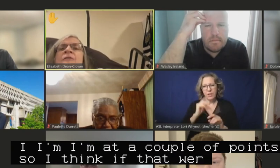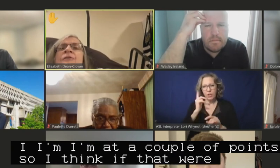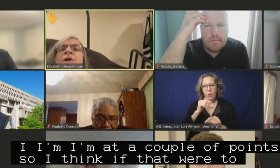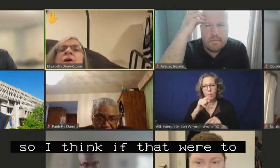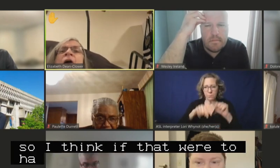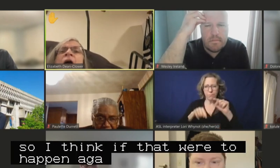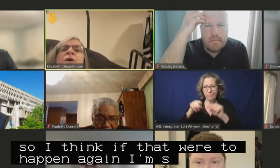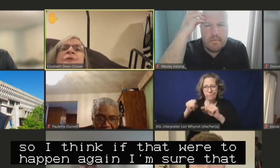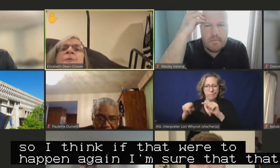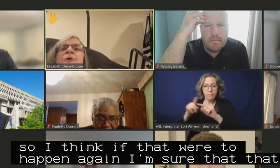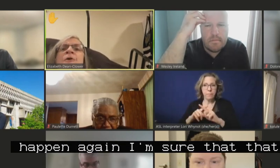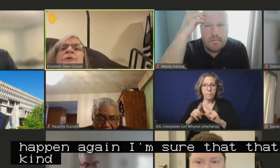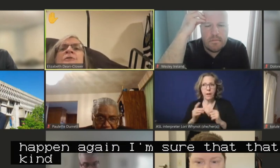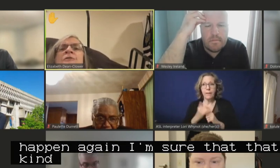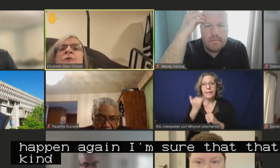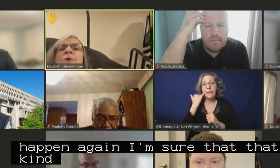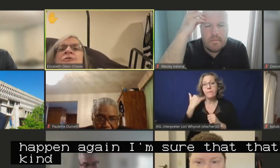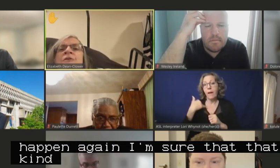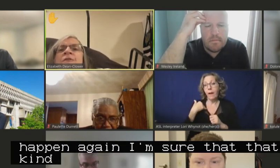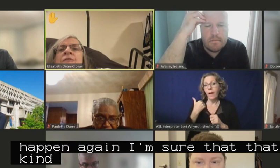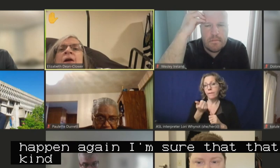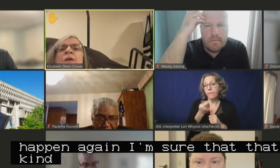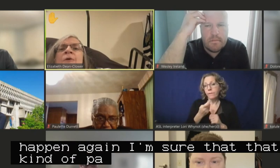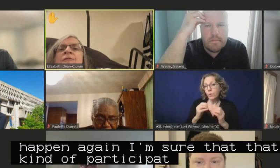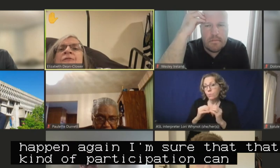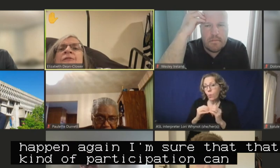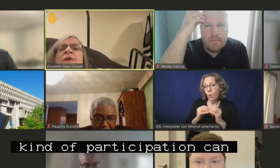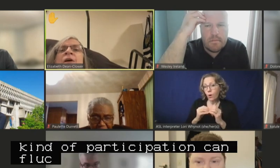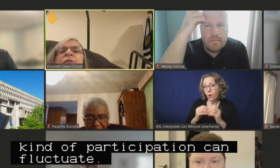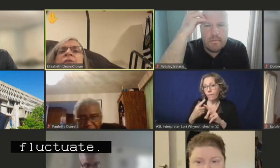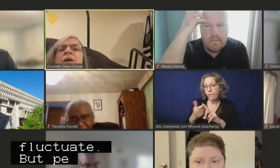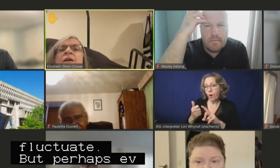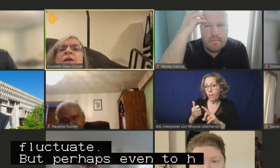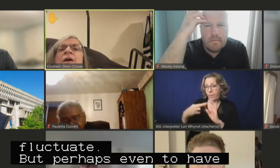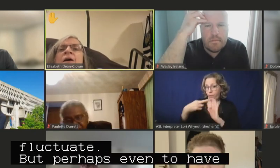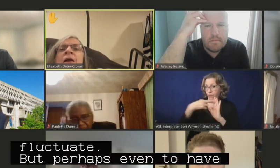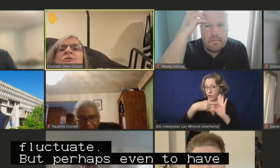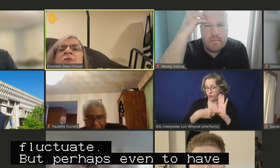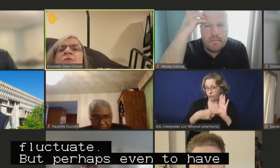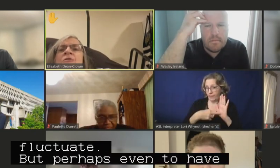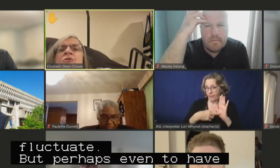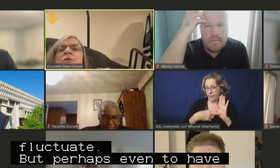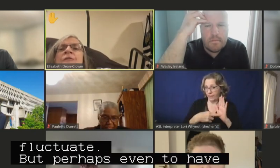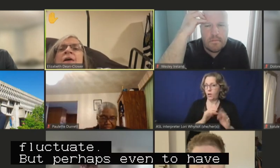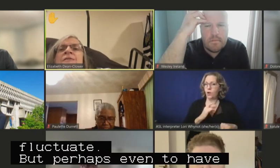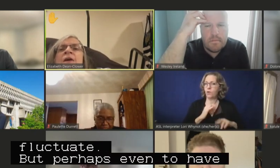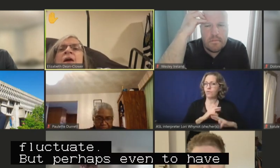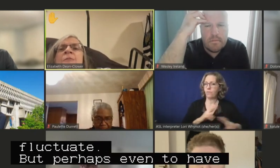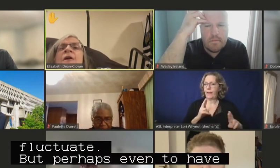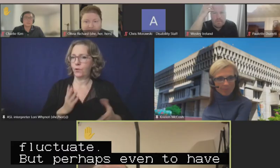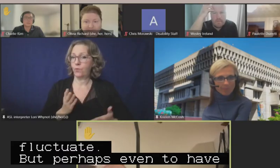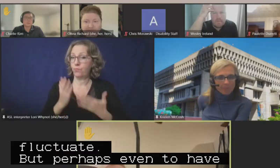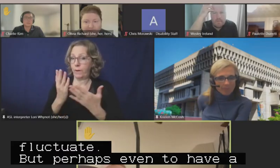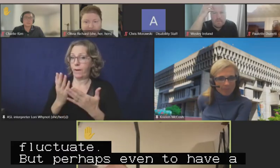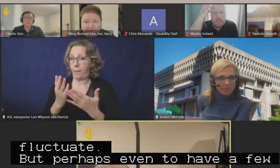to have a few more of those questions available, if that occasion should arise again. But